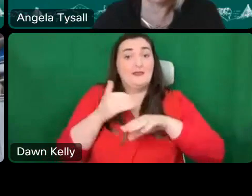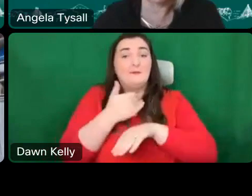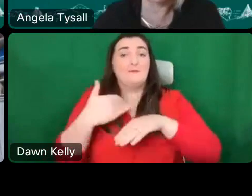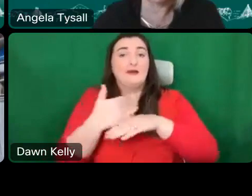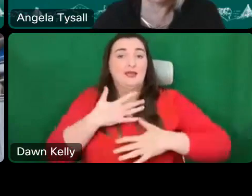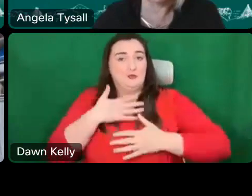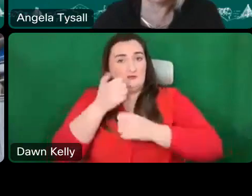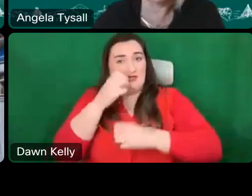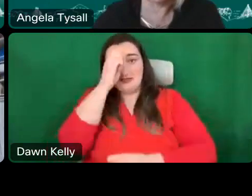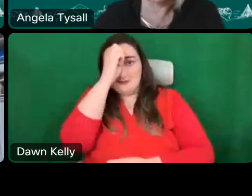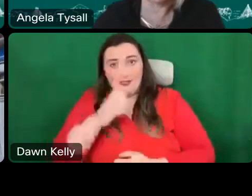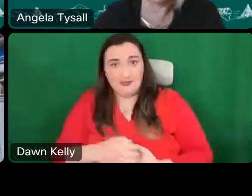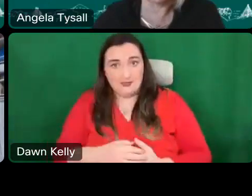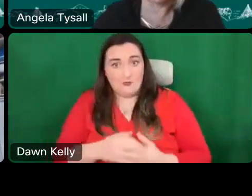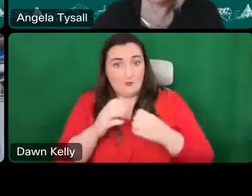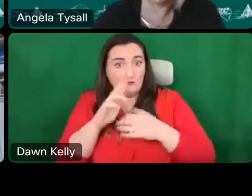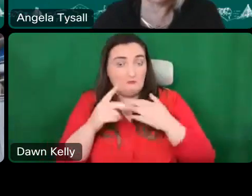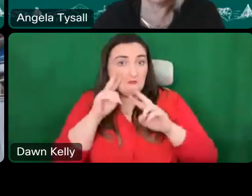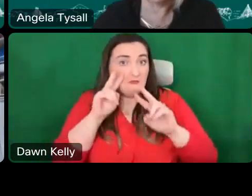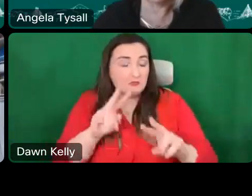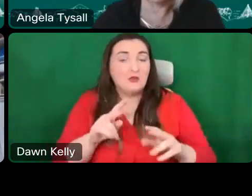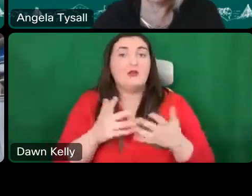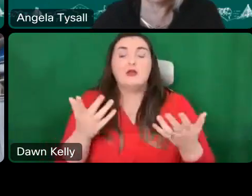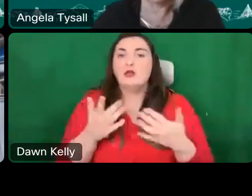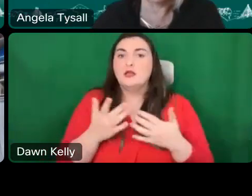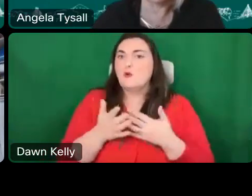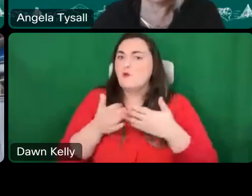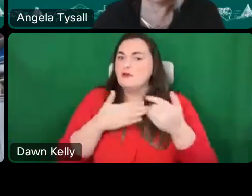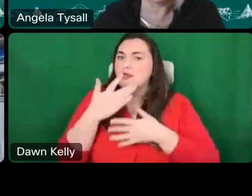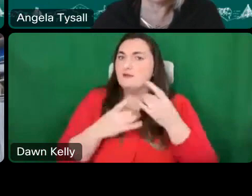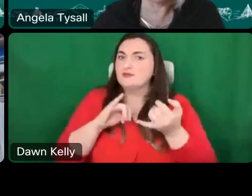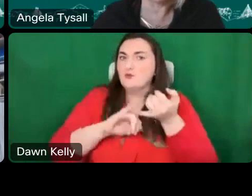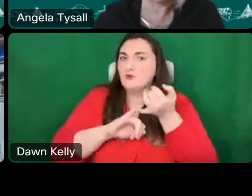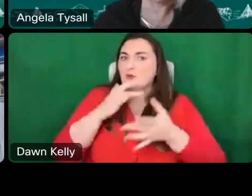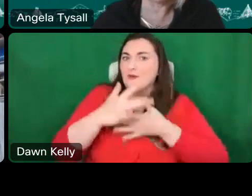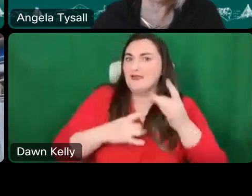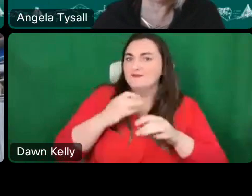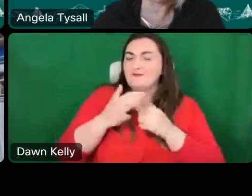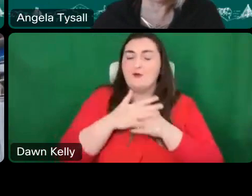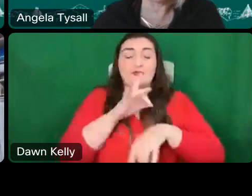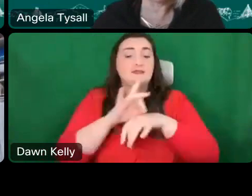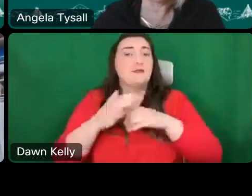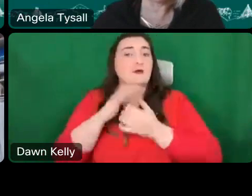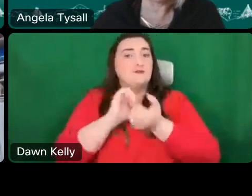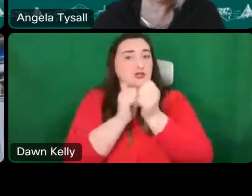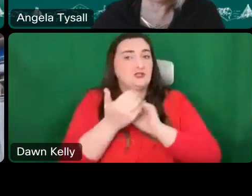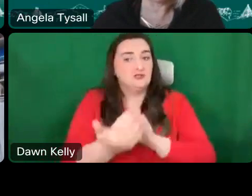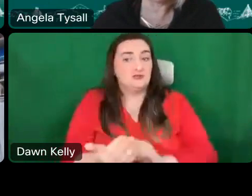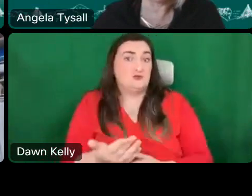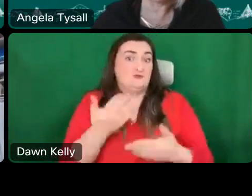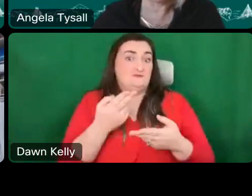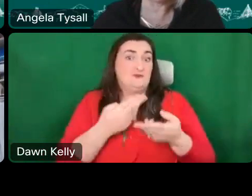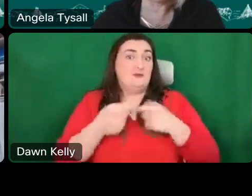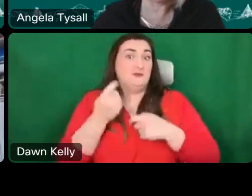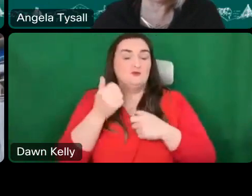the notification made at the moment and who makes it? Just to give us some context for the types of changes that might come. Okay, apologies